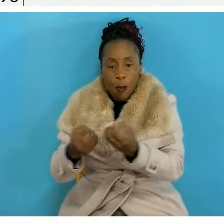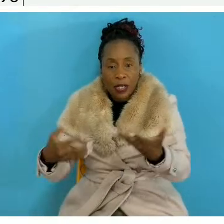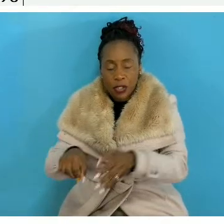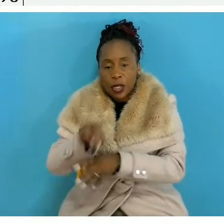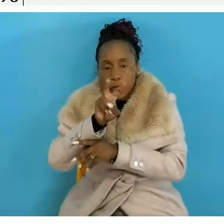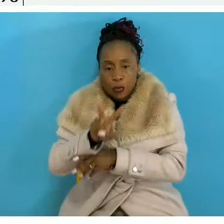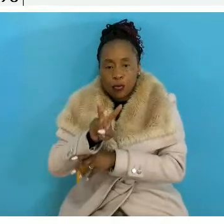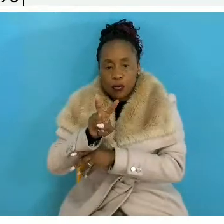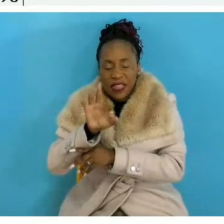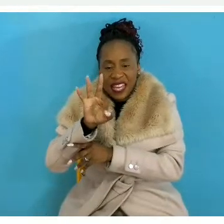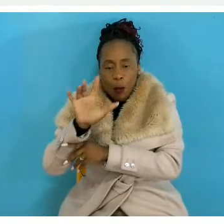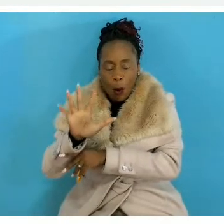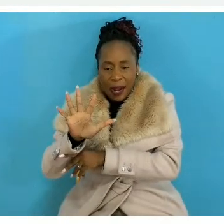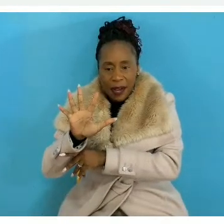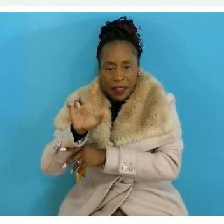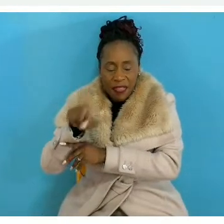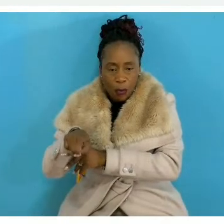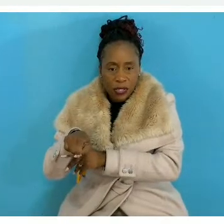241,005.